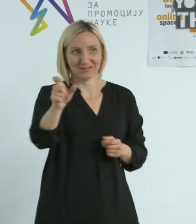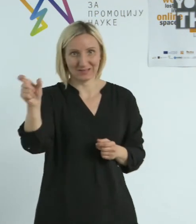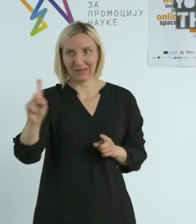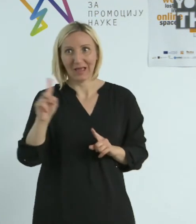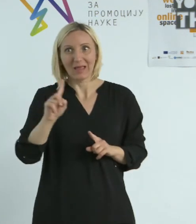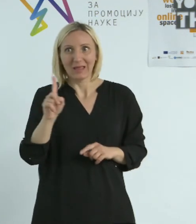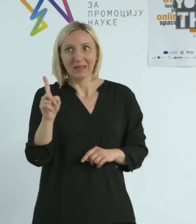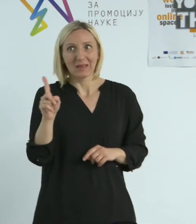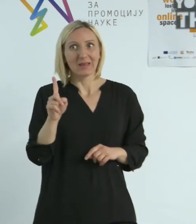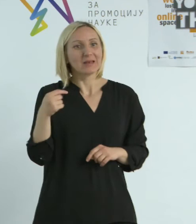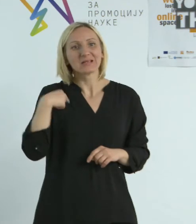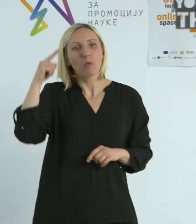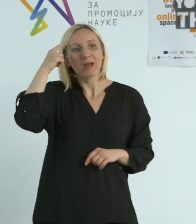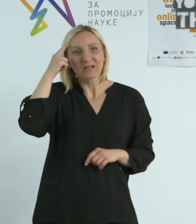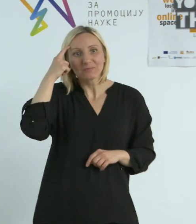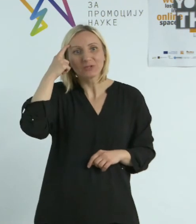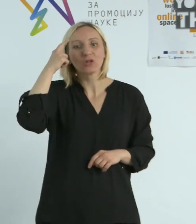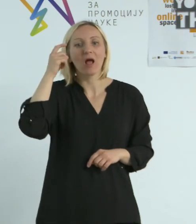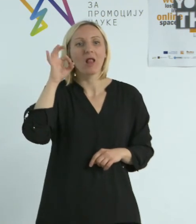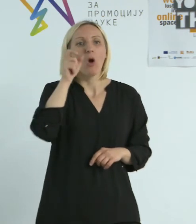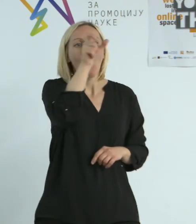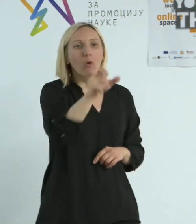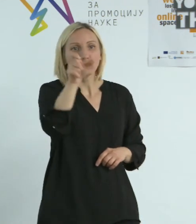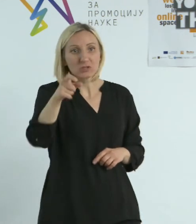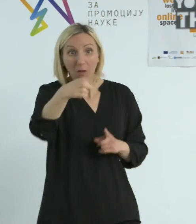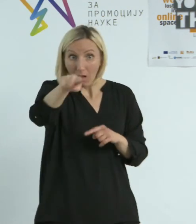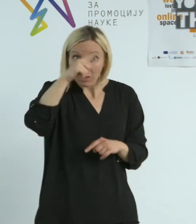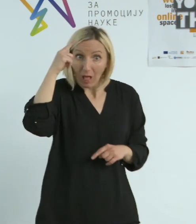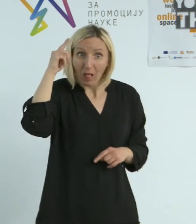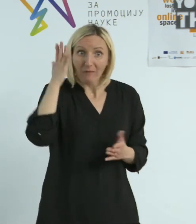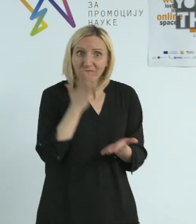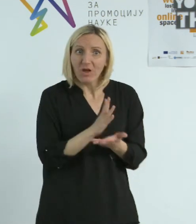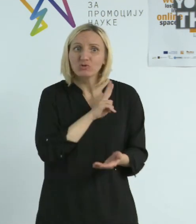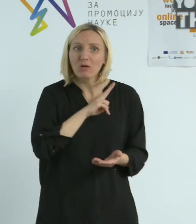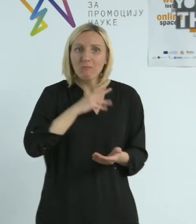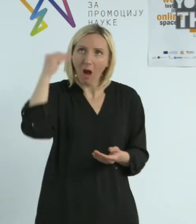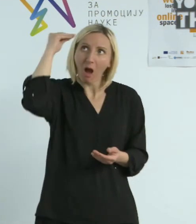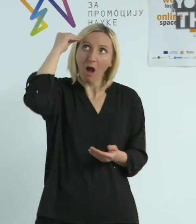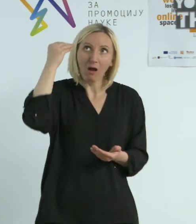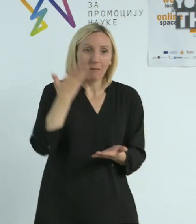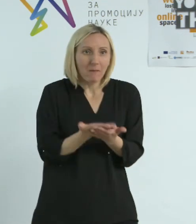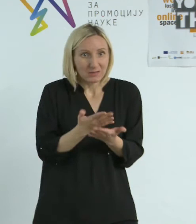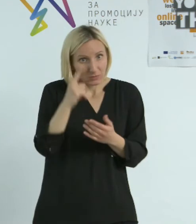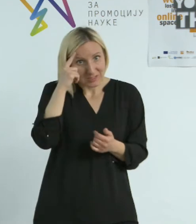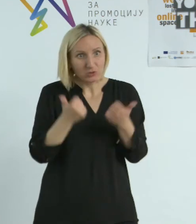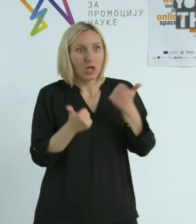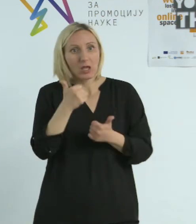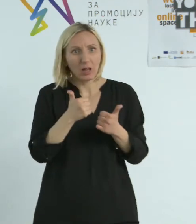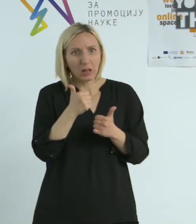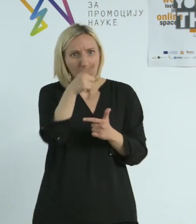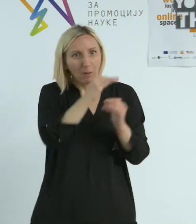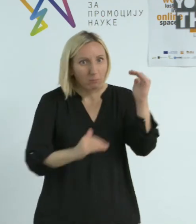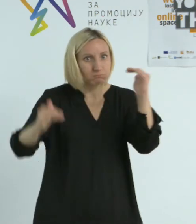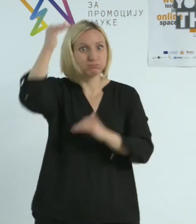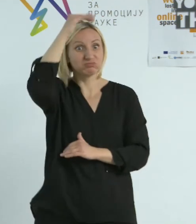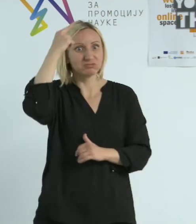we weren't thinking about the participants. Do they have some basic knowledge or not, or they are maybe improved learners?